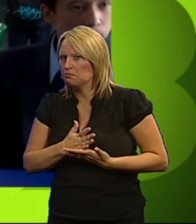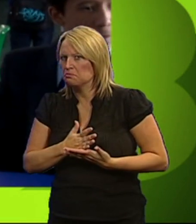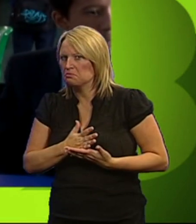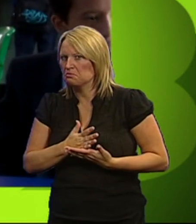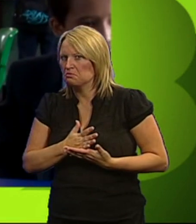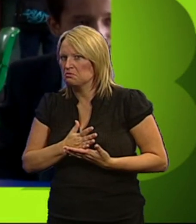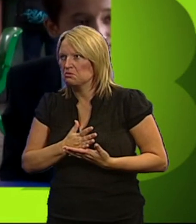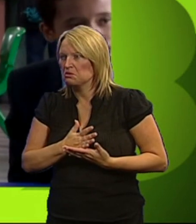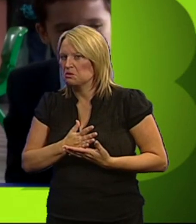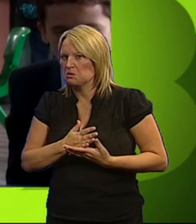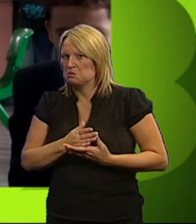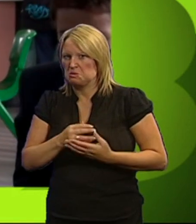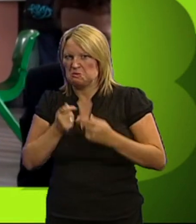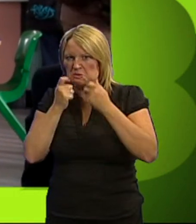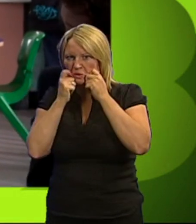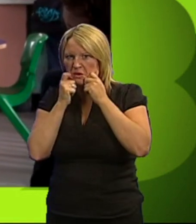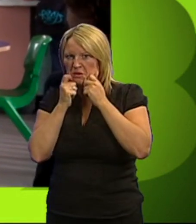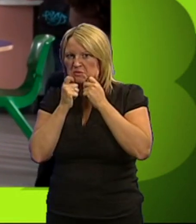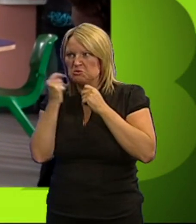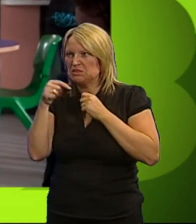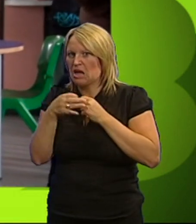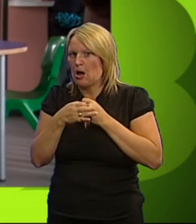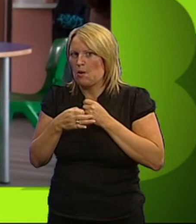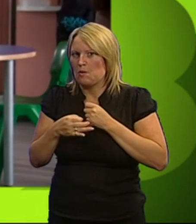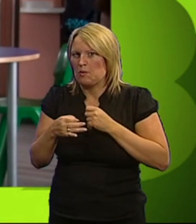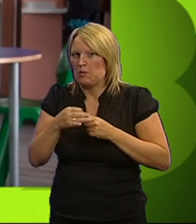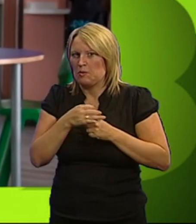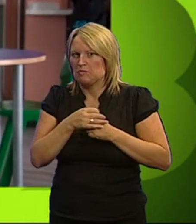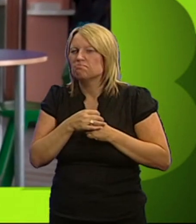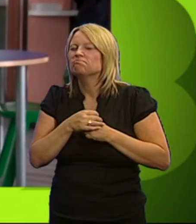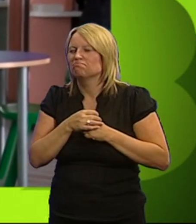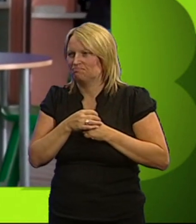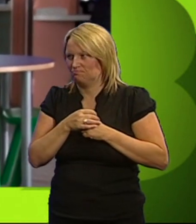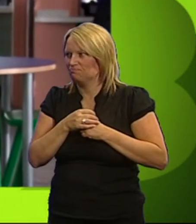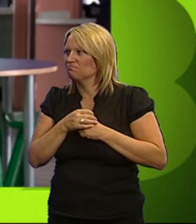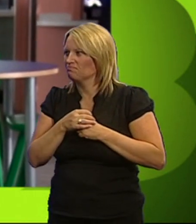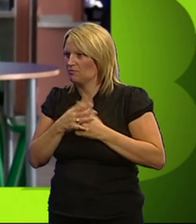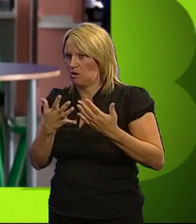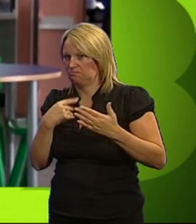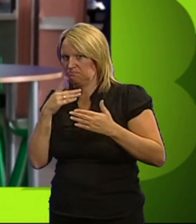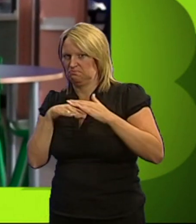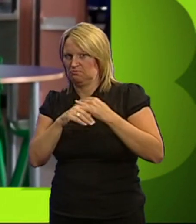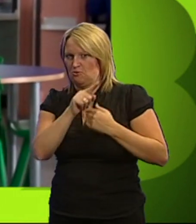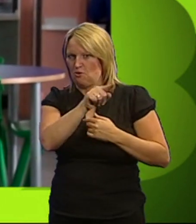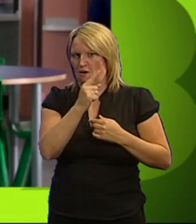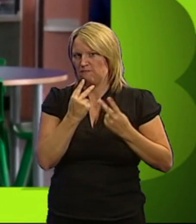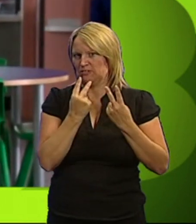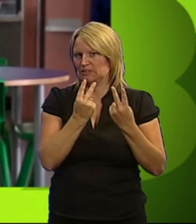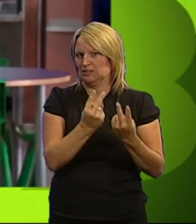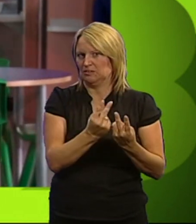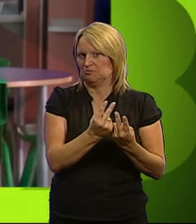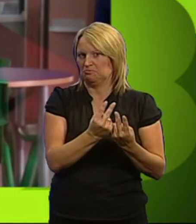then. The Countess herself has come to town. I think it's time we paid her a